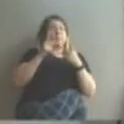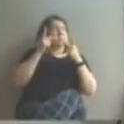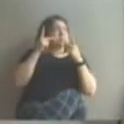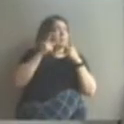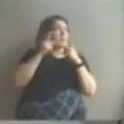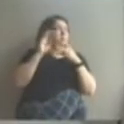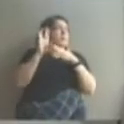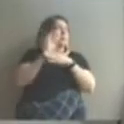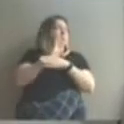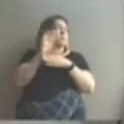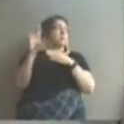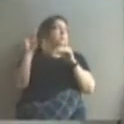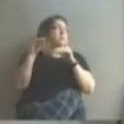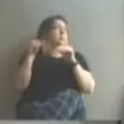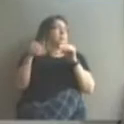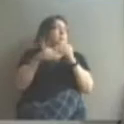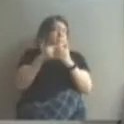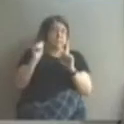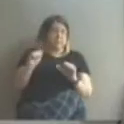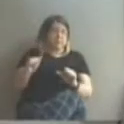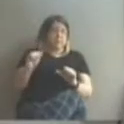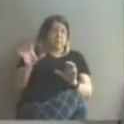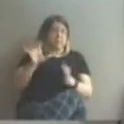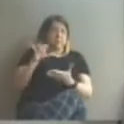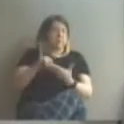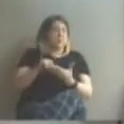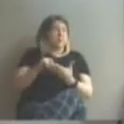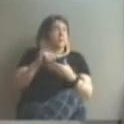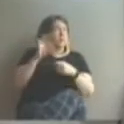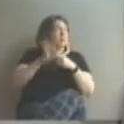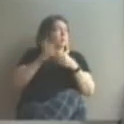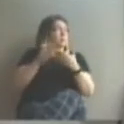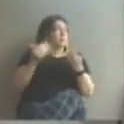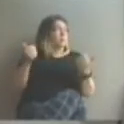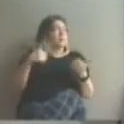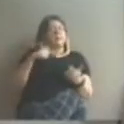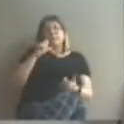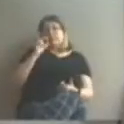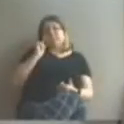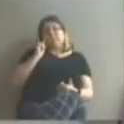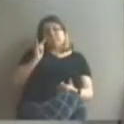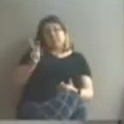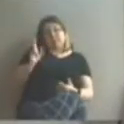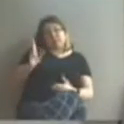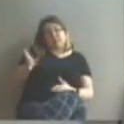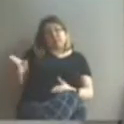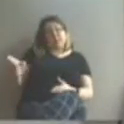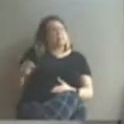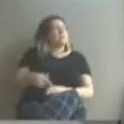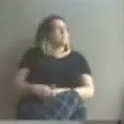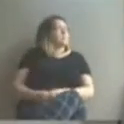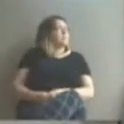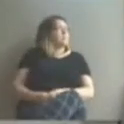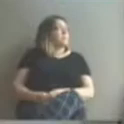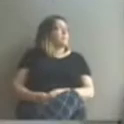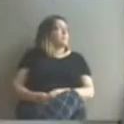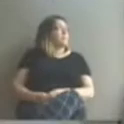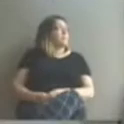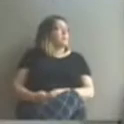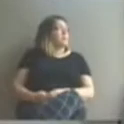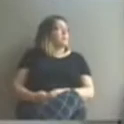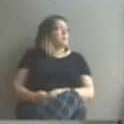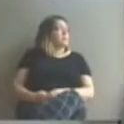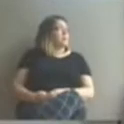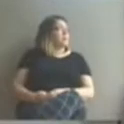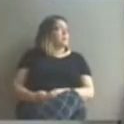the business office, can we pull that down and vote on that separately? I don't see the sense of urgency for that job. That would be a motion that you can make. So do I make